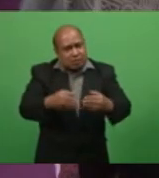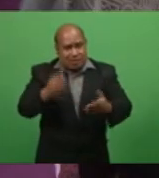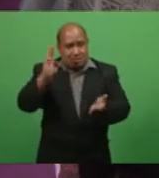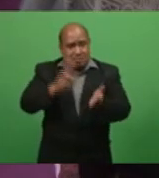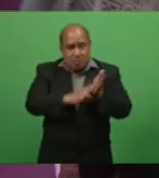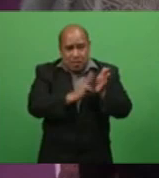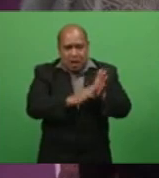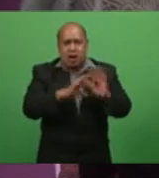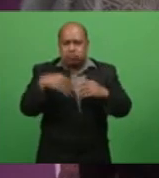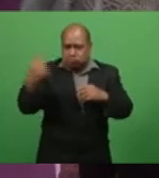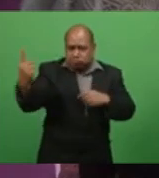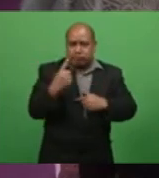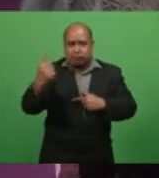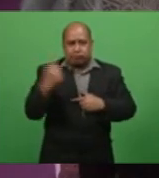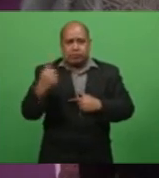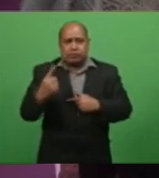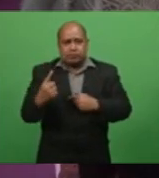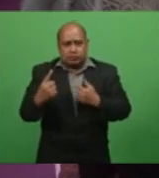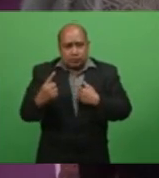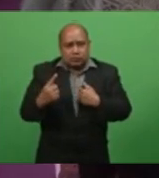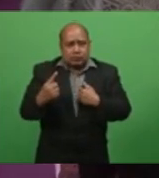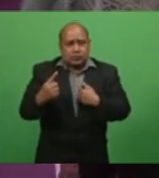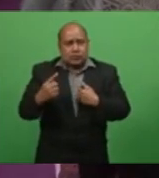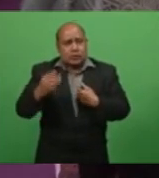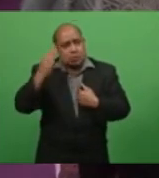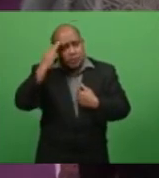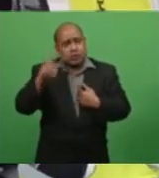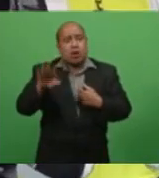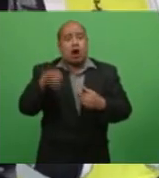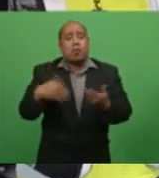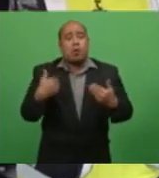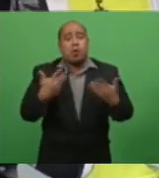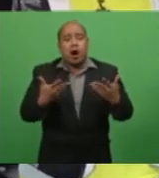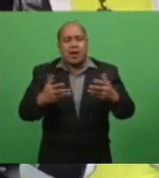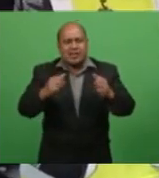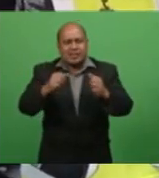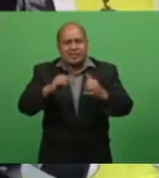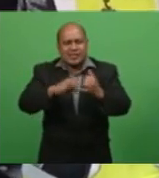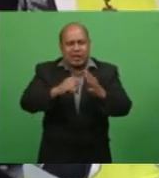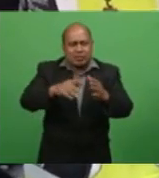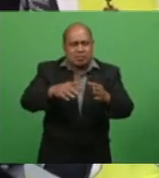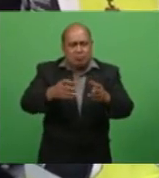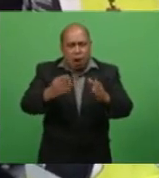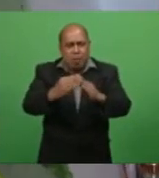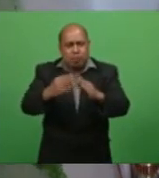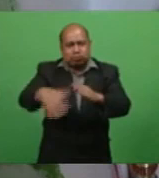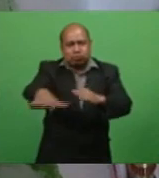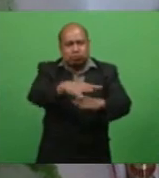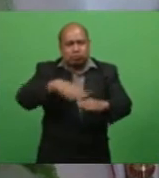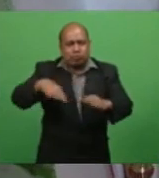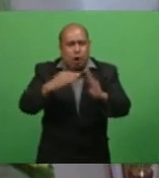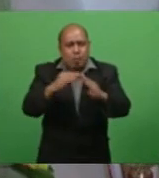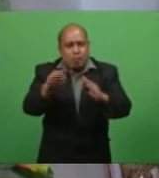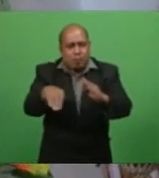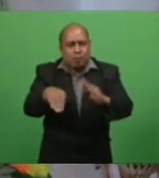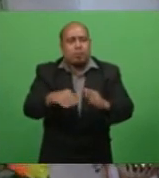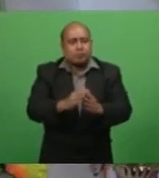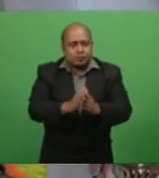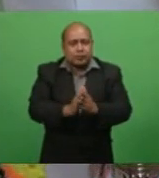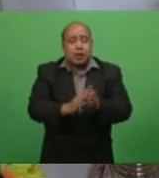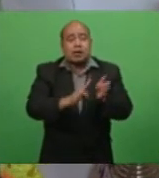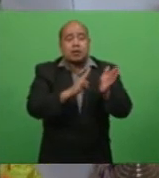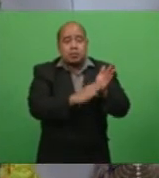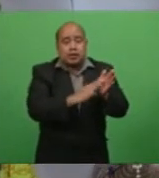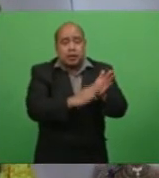who lives at an informal settlement in Vatuanga, is an example of a strong-willed mother who has been able to provide the best for her